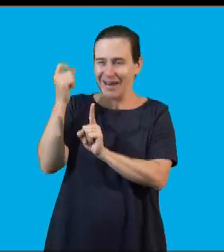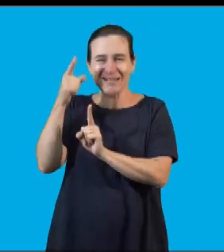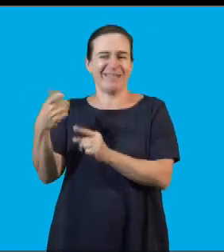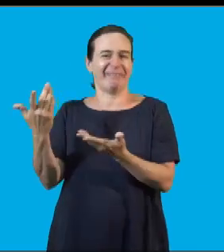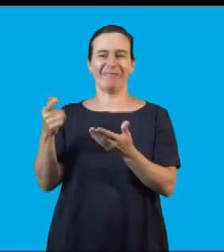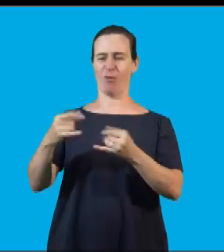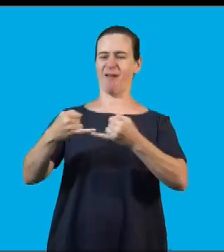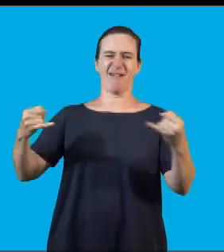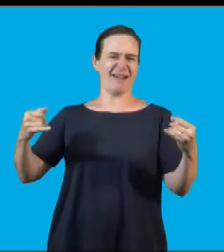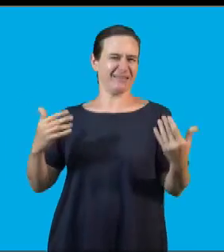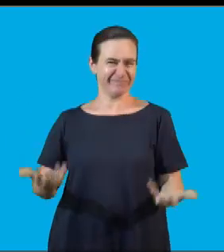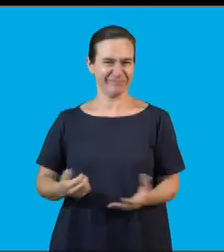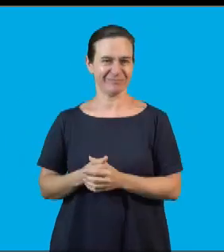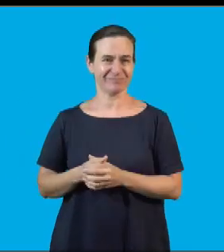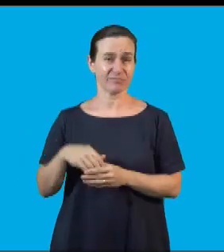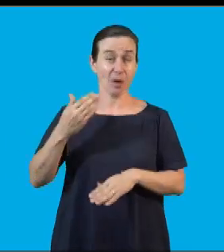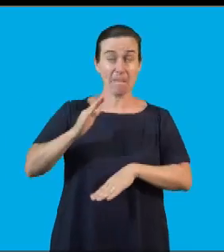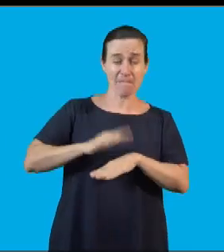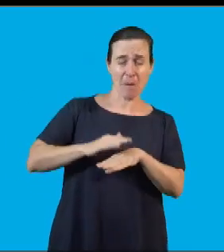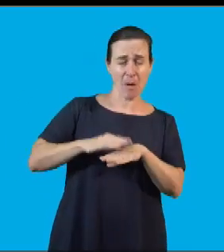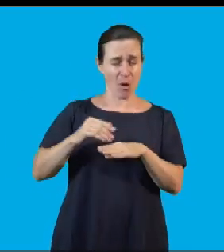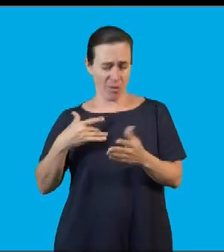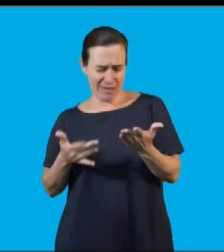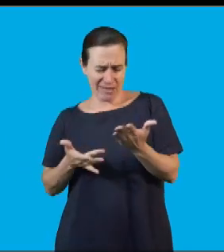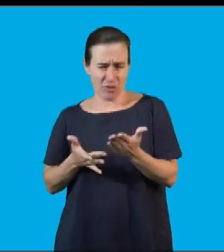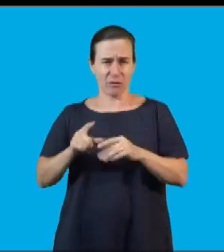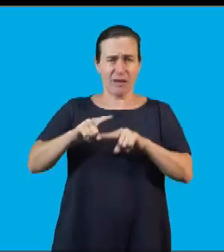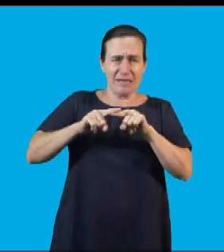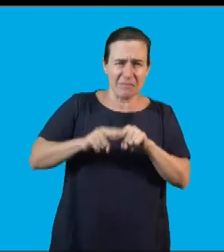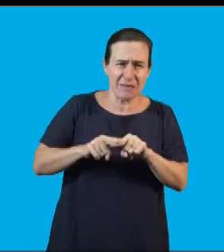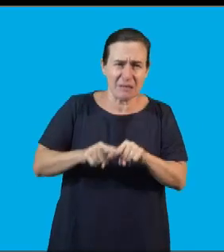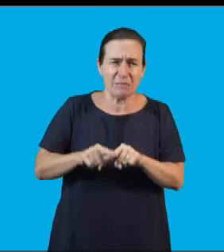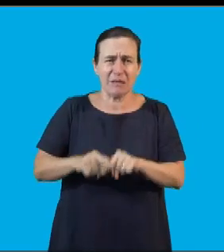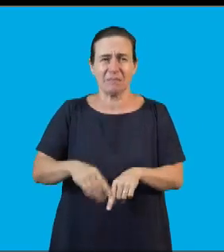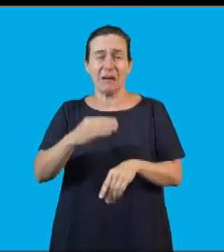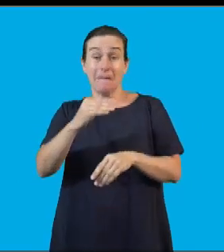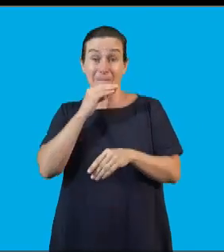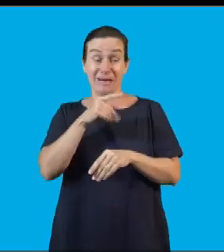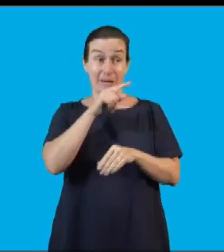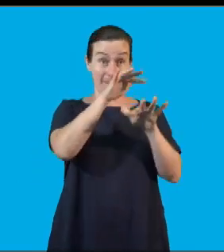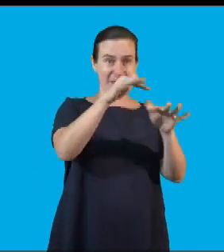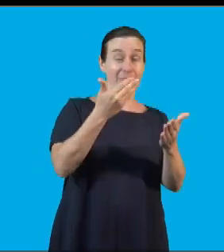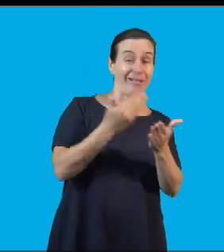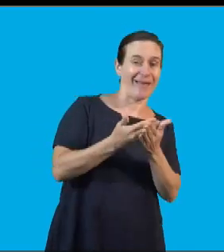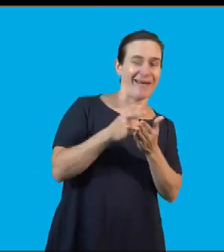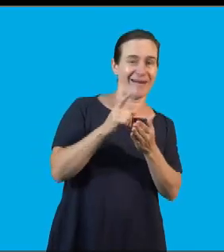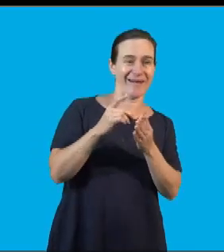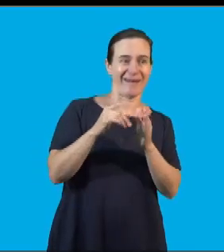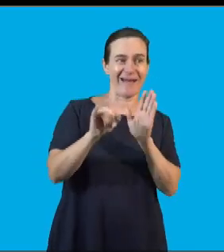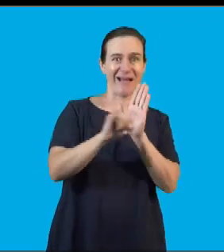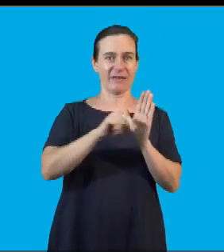more we depend on technology, the greater the risk of breaches and the loss of personal interaction, which is crucial to patient